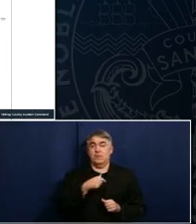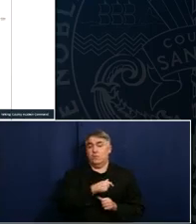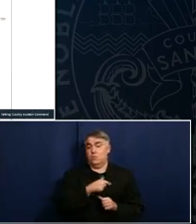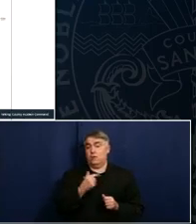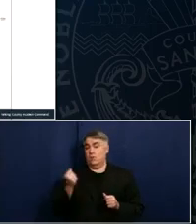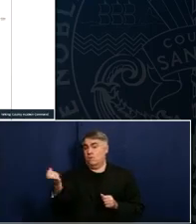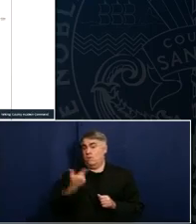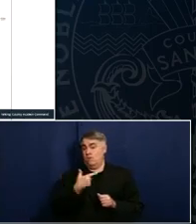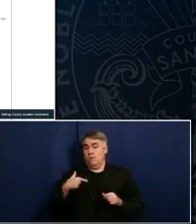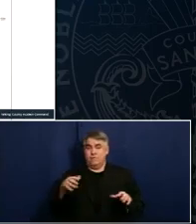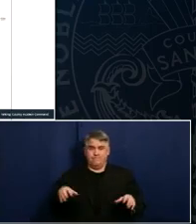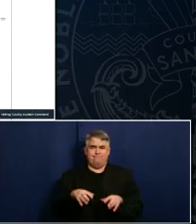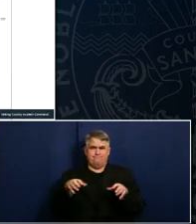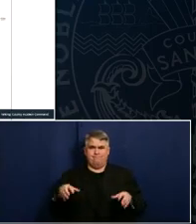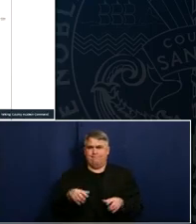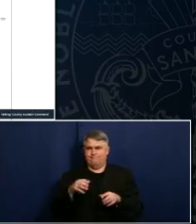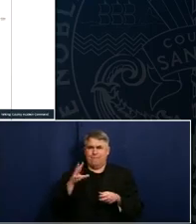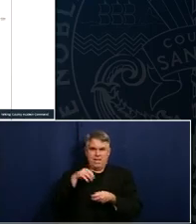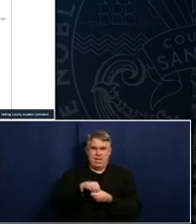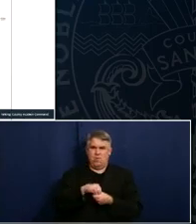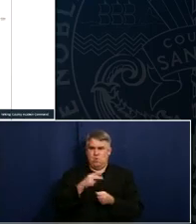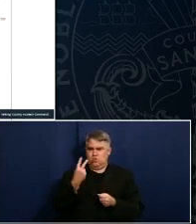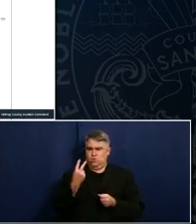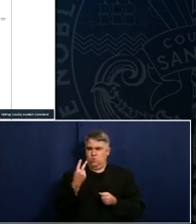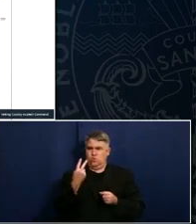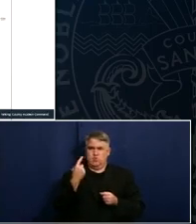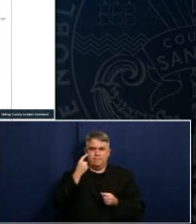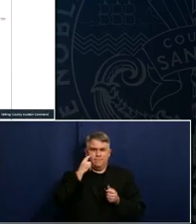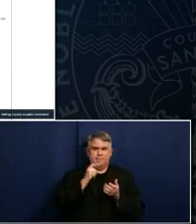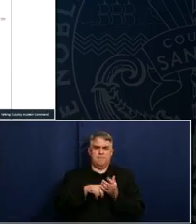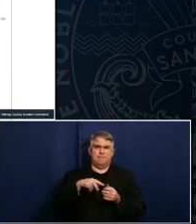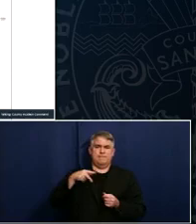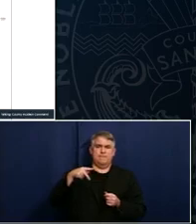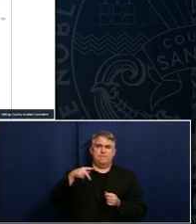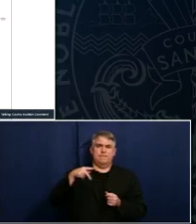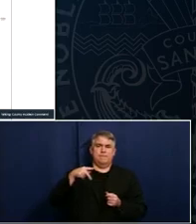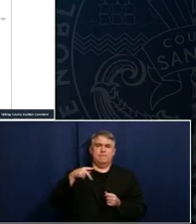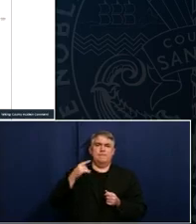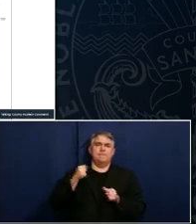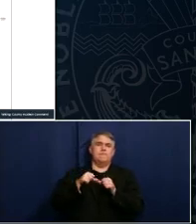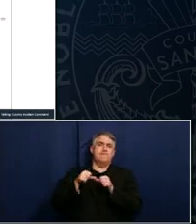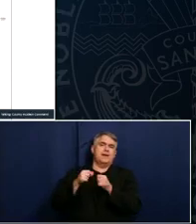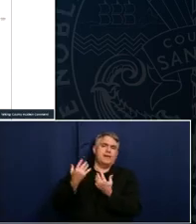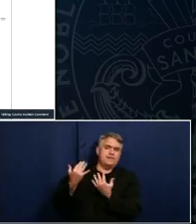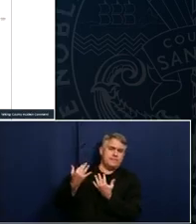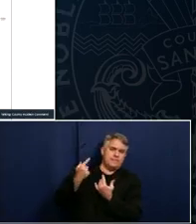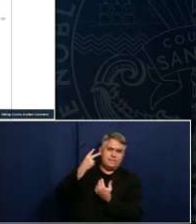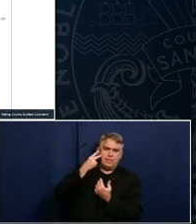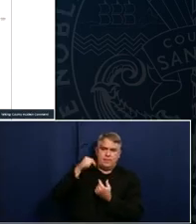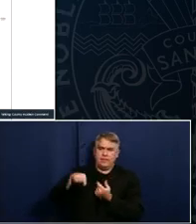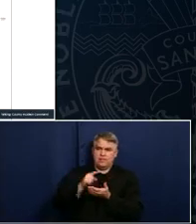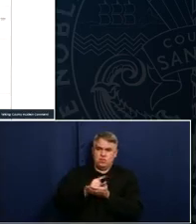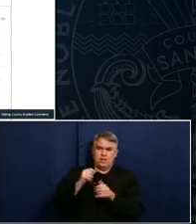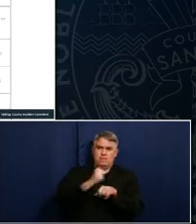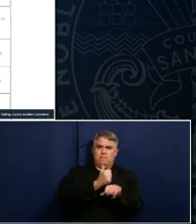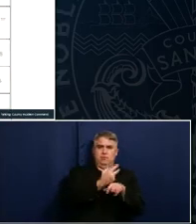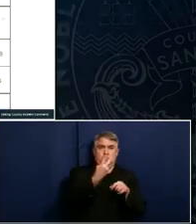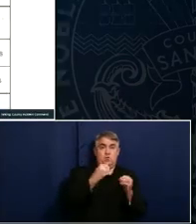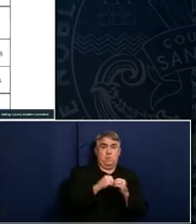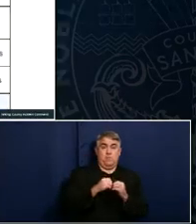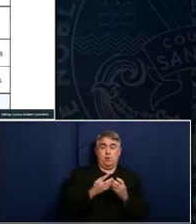including 2 that you'll see that are pending, that are going to be opening up literally this week. In the next